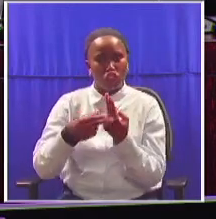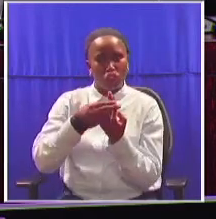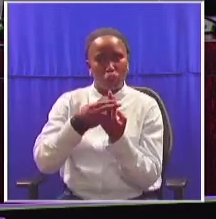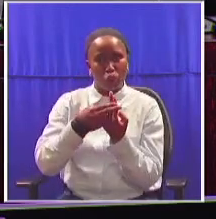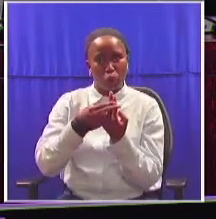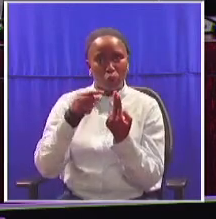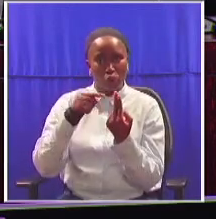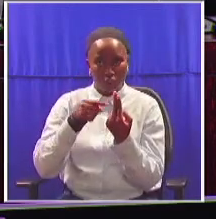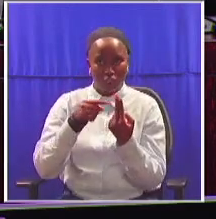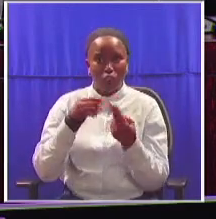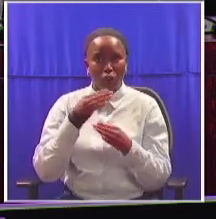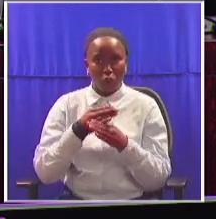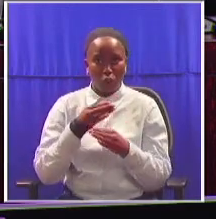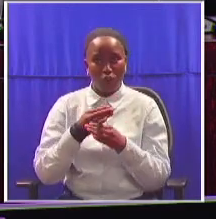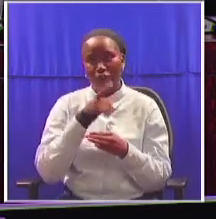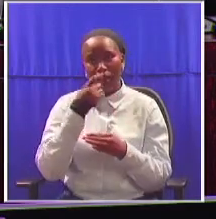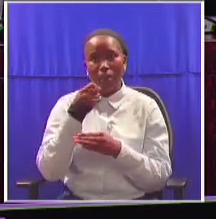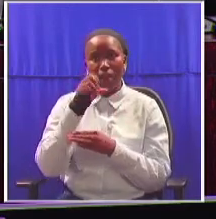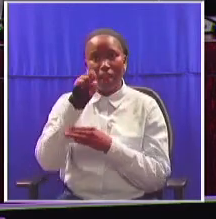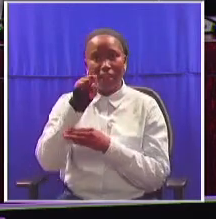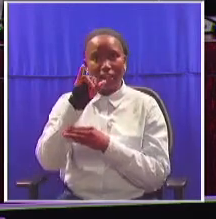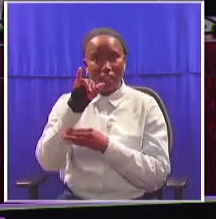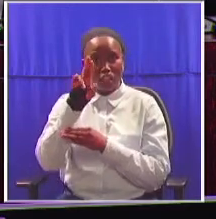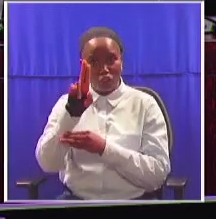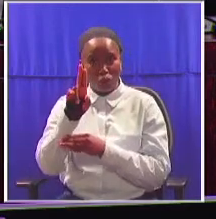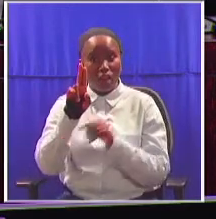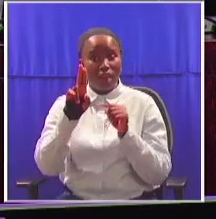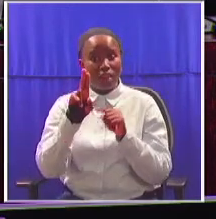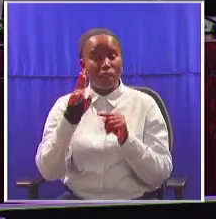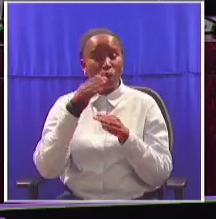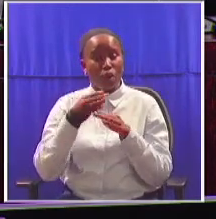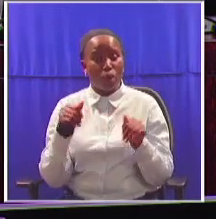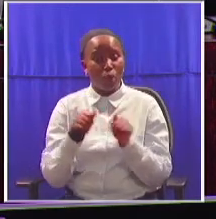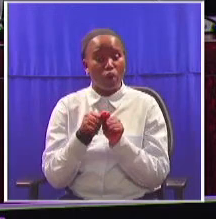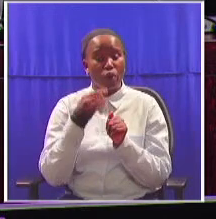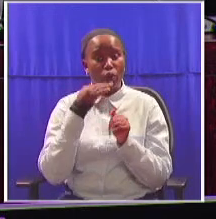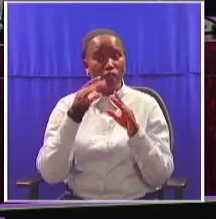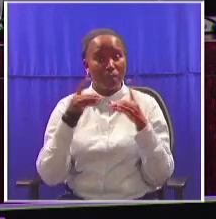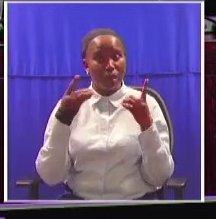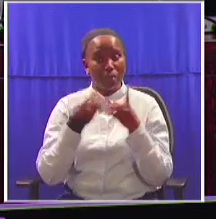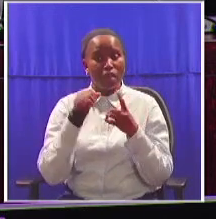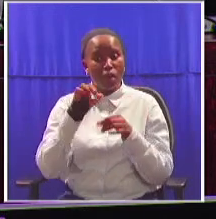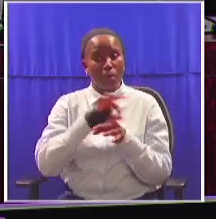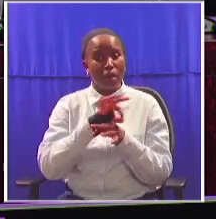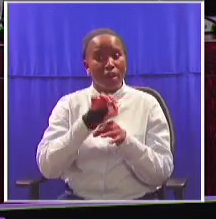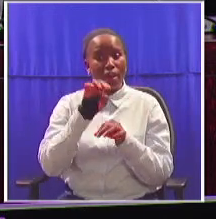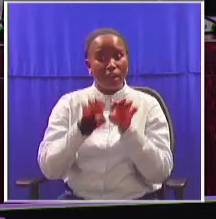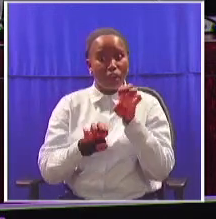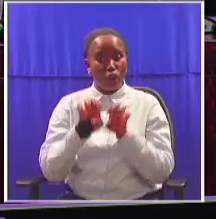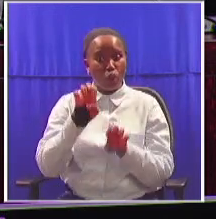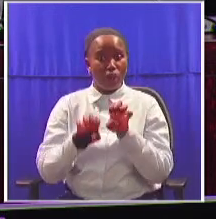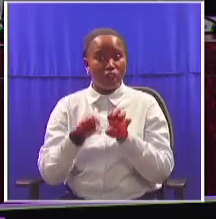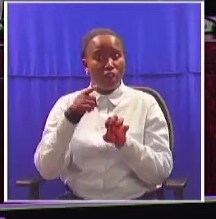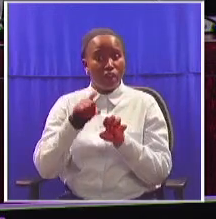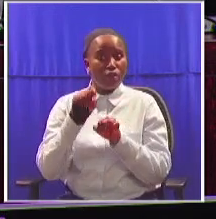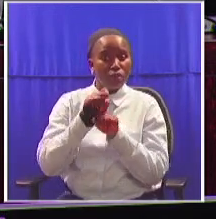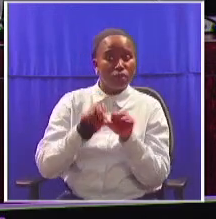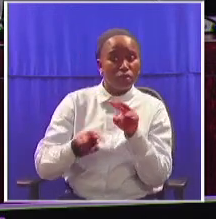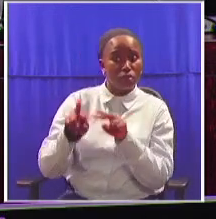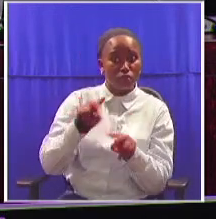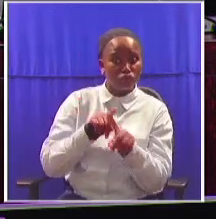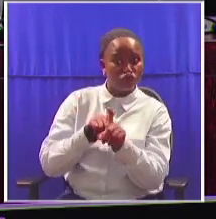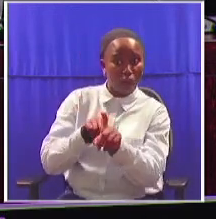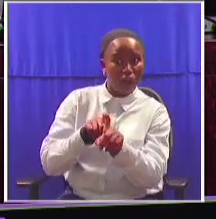mechanism has been established with the Department of Planning and Evaluation to monitor and track the implementation